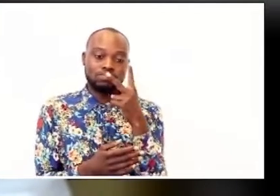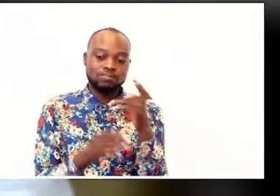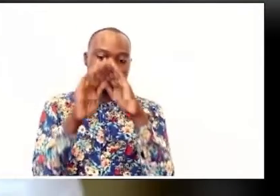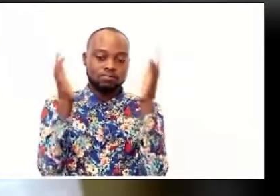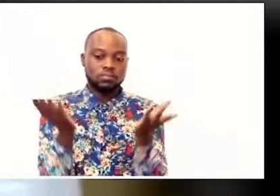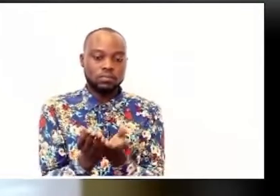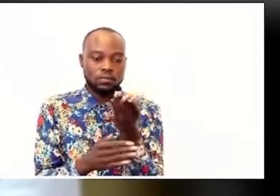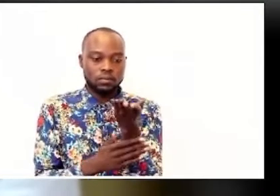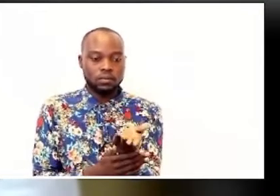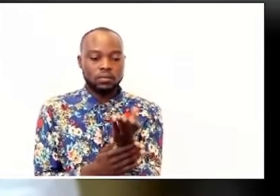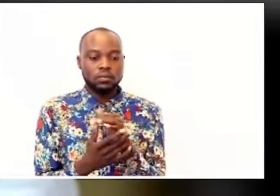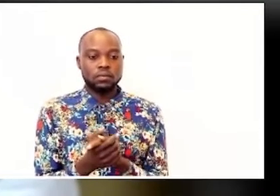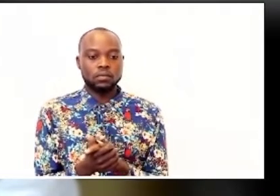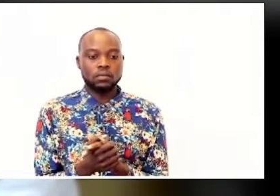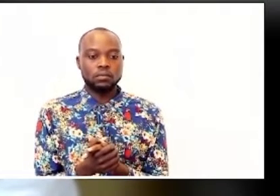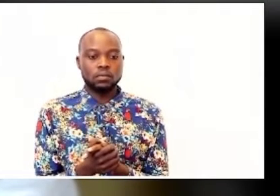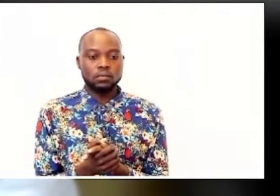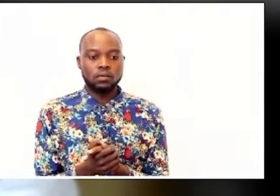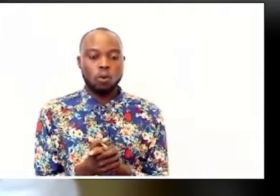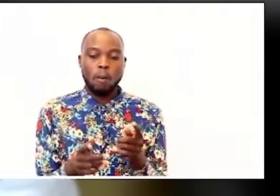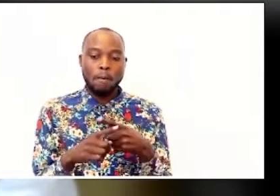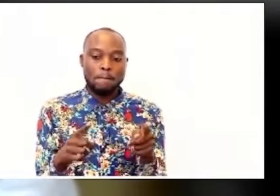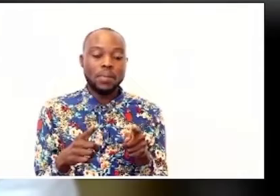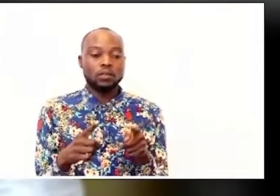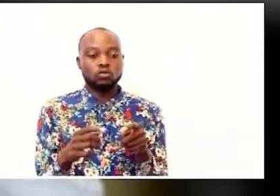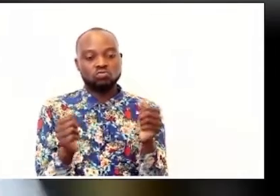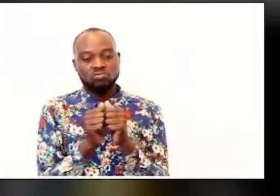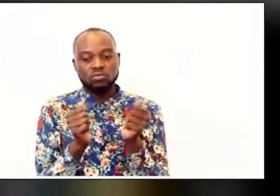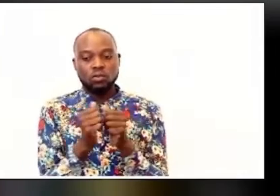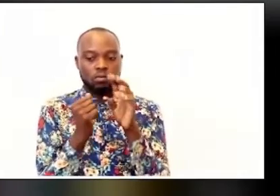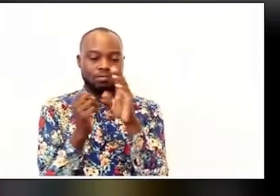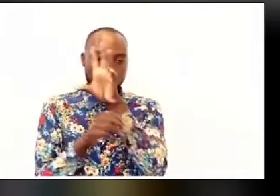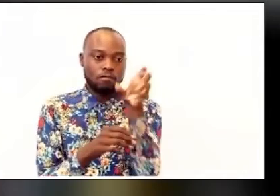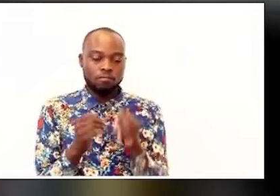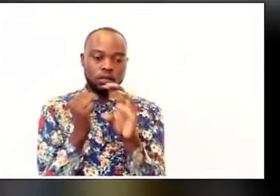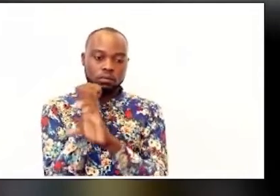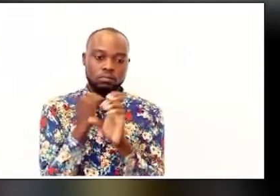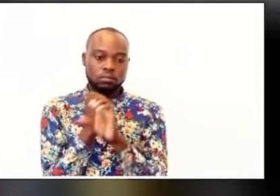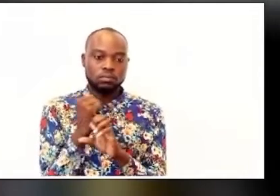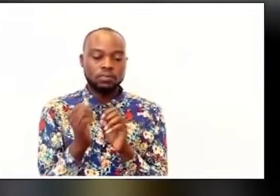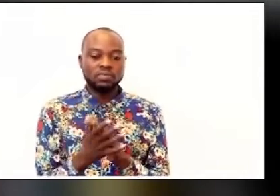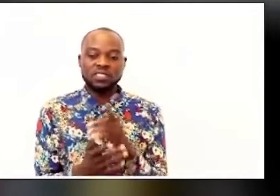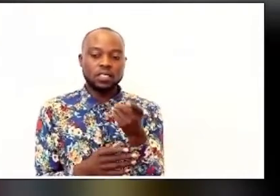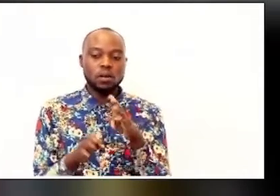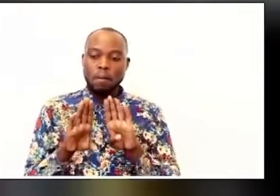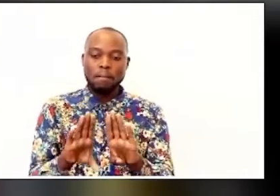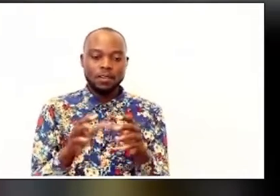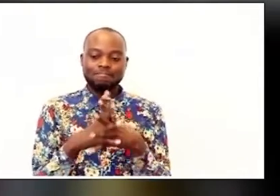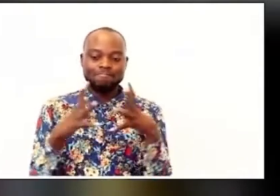this is true for a majority of African countries, these are typically the key pressure points that